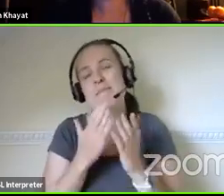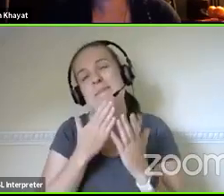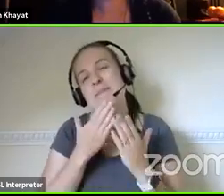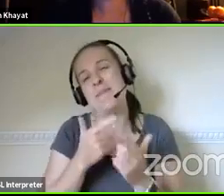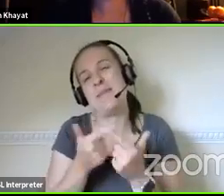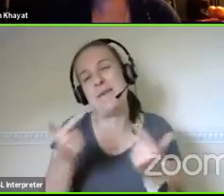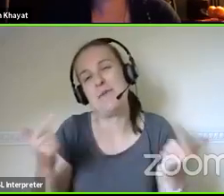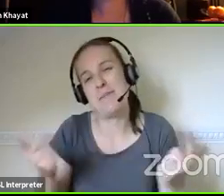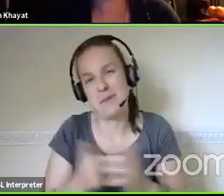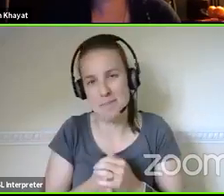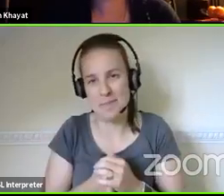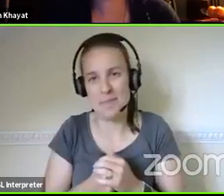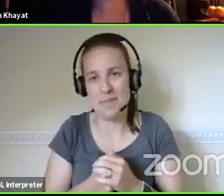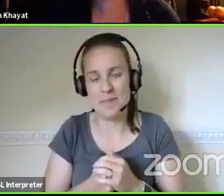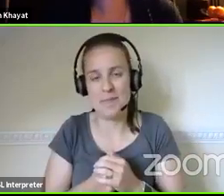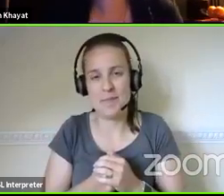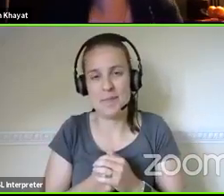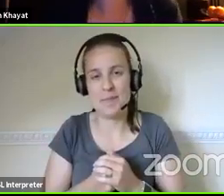much. The